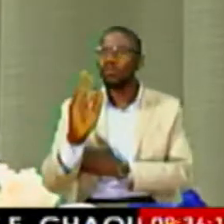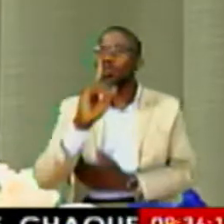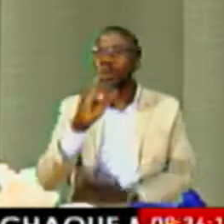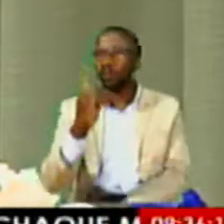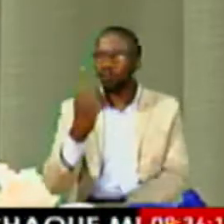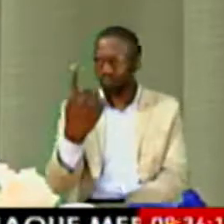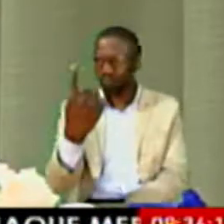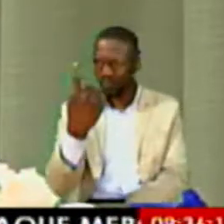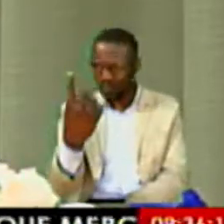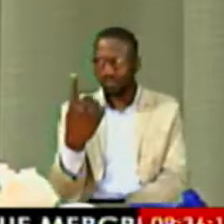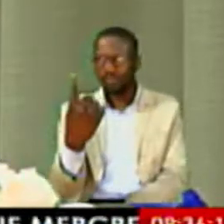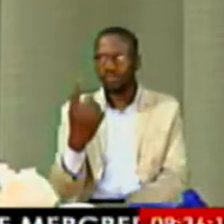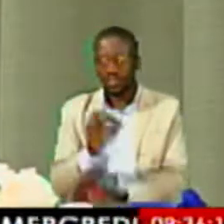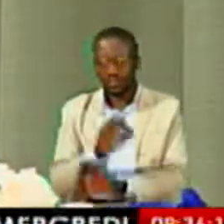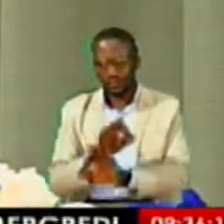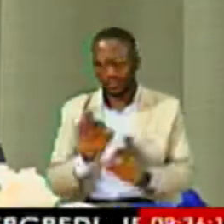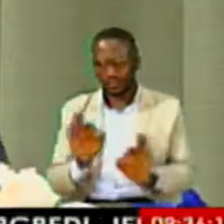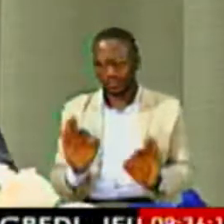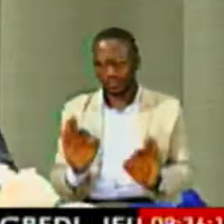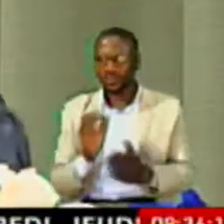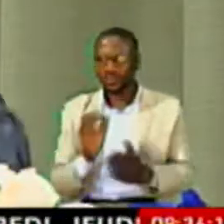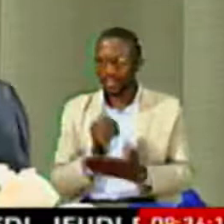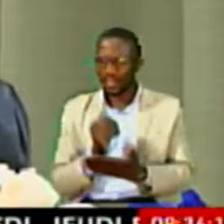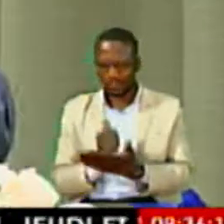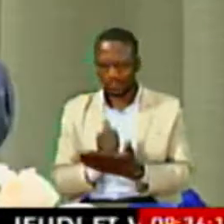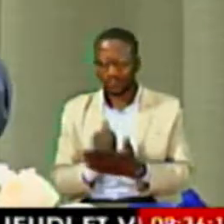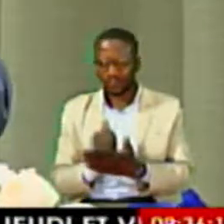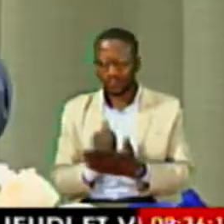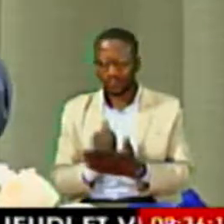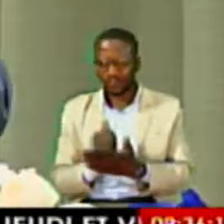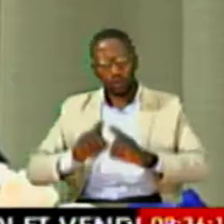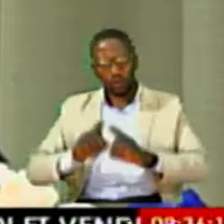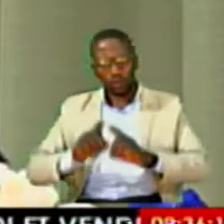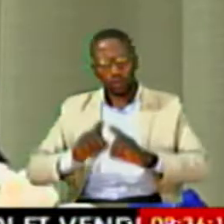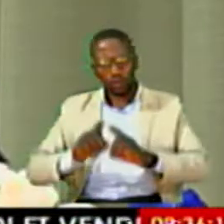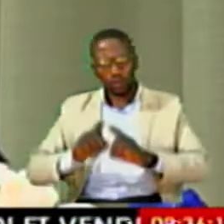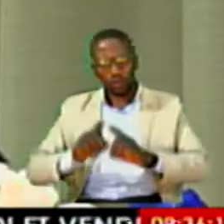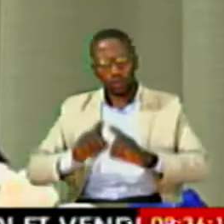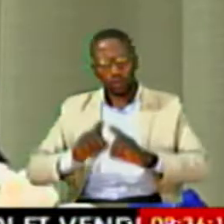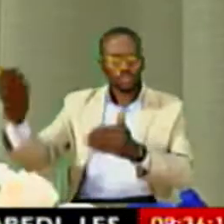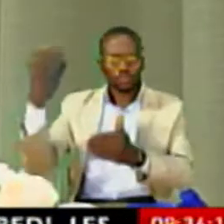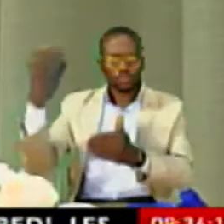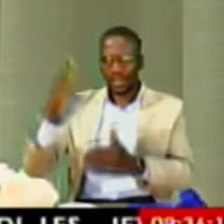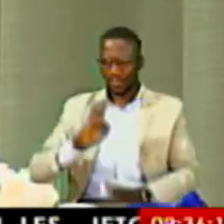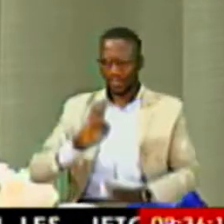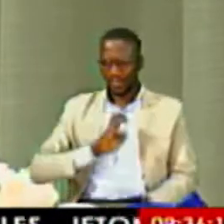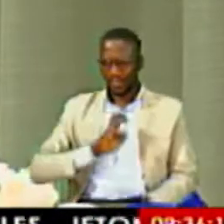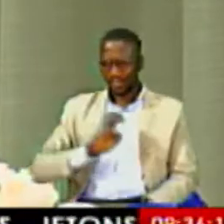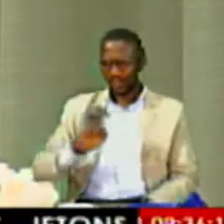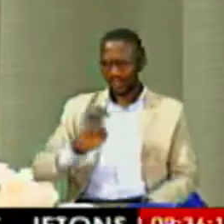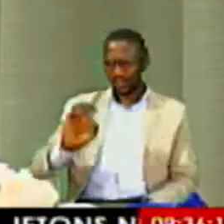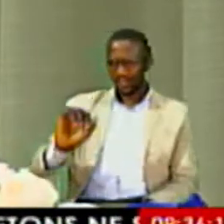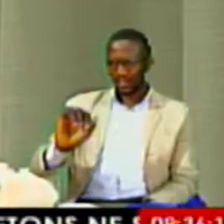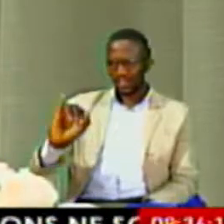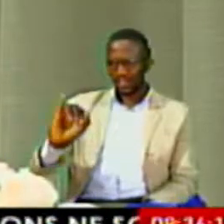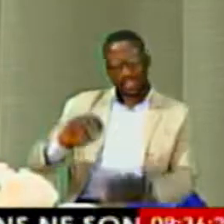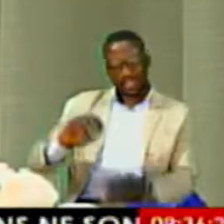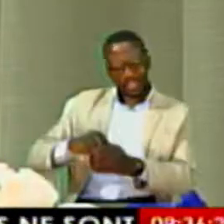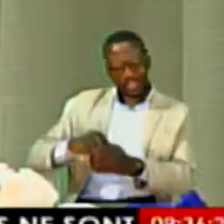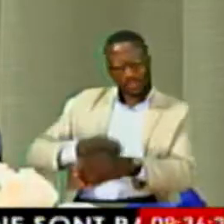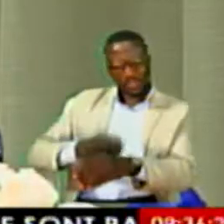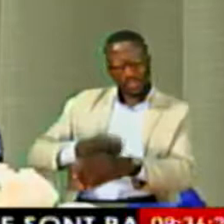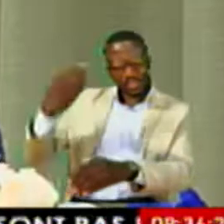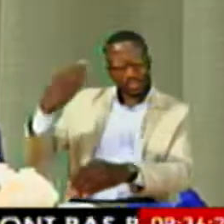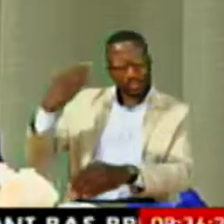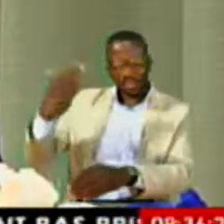Amen. Amen. Comme Dieu avait envoyé Élie à ce temps-là, as God sent Elijah in that time, dans notre temps, in our